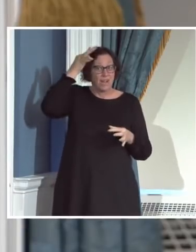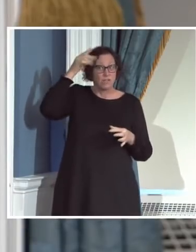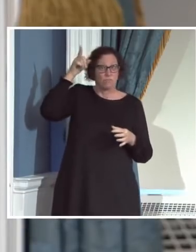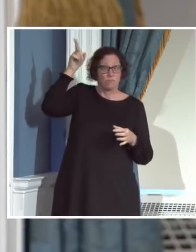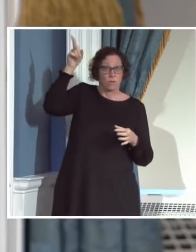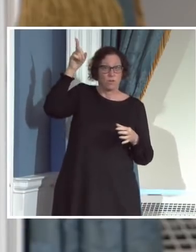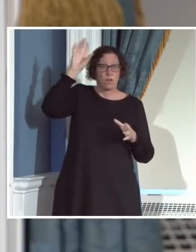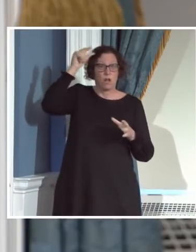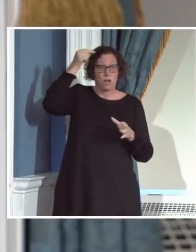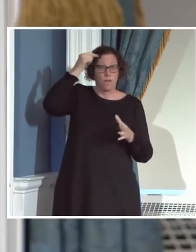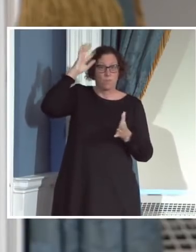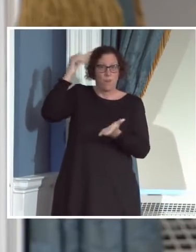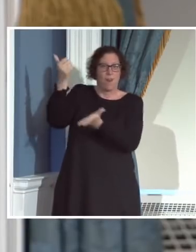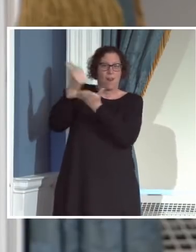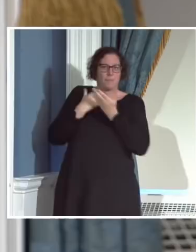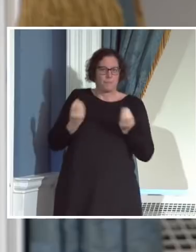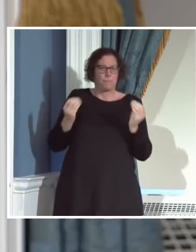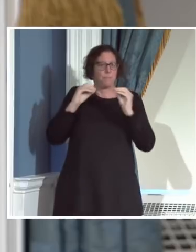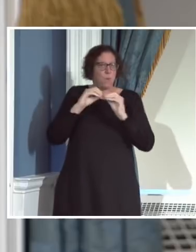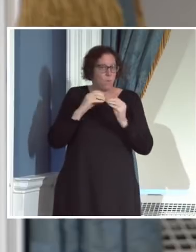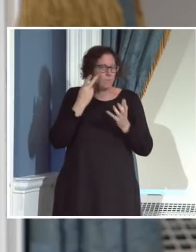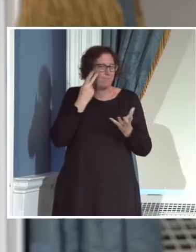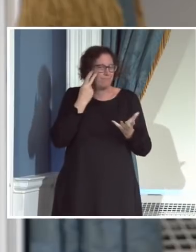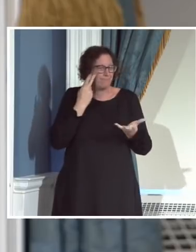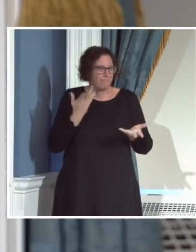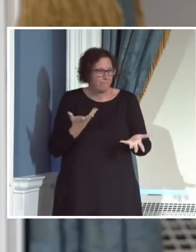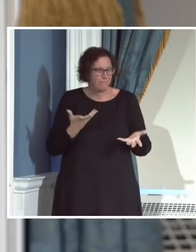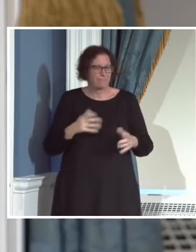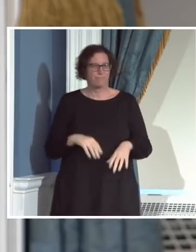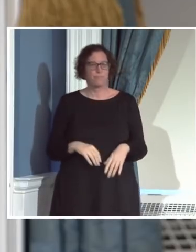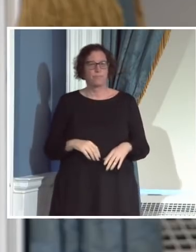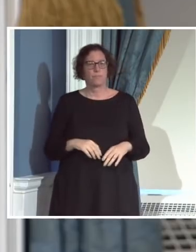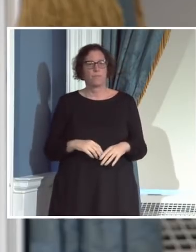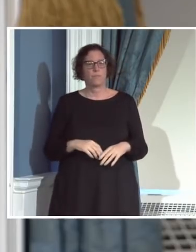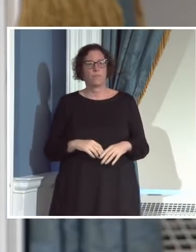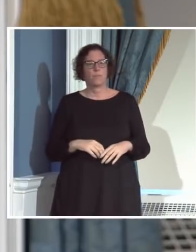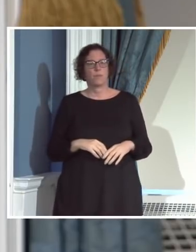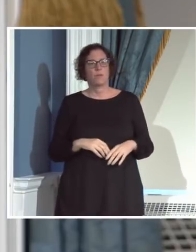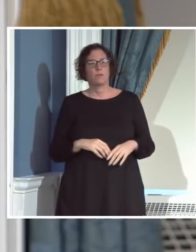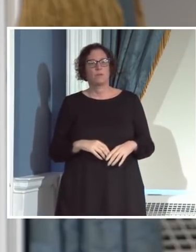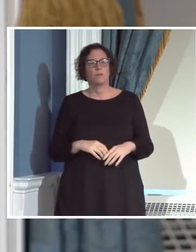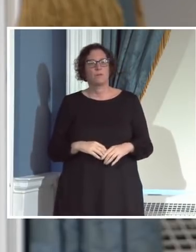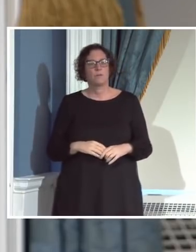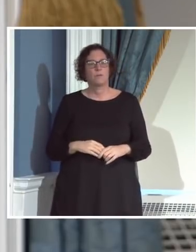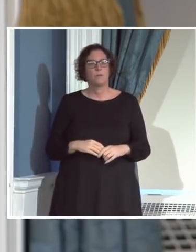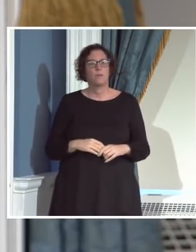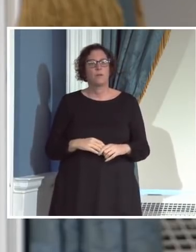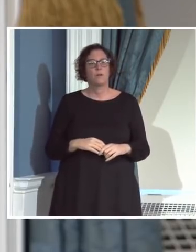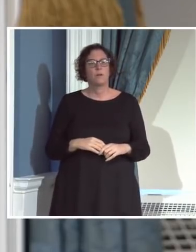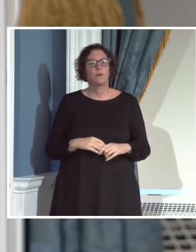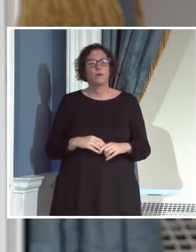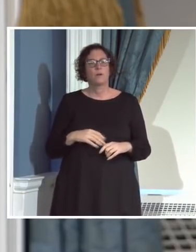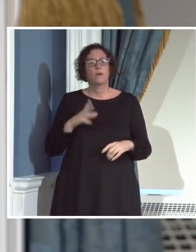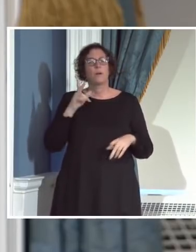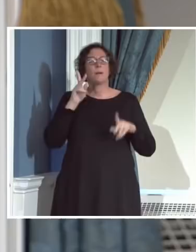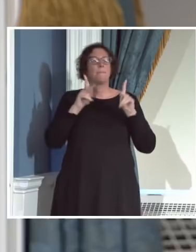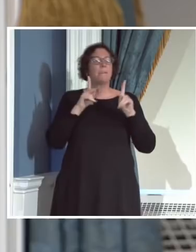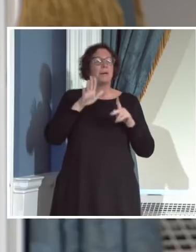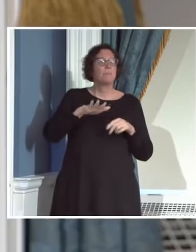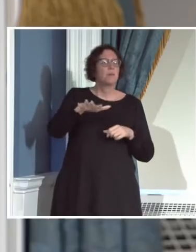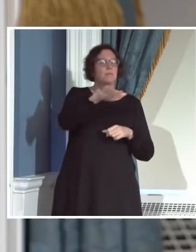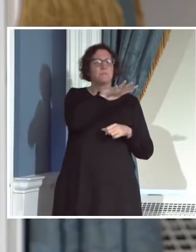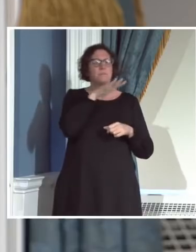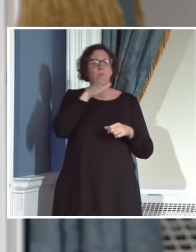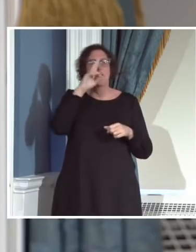we've had at various times at various hospitals, people think that there aren't enough ventilators. That's because at